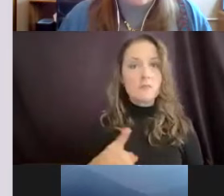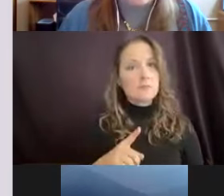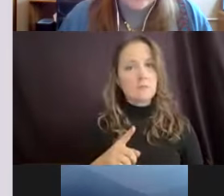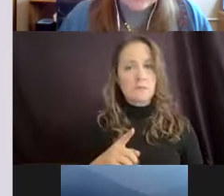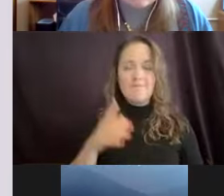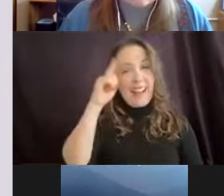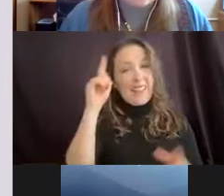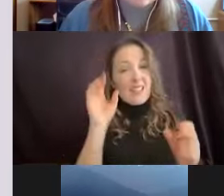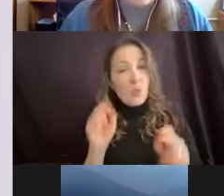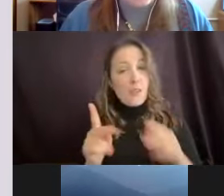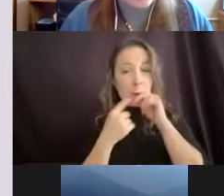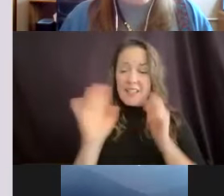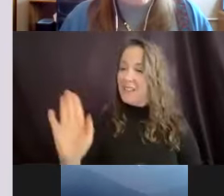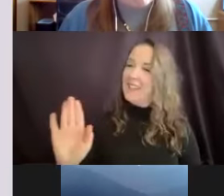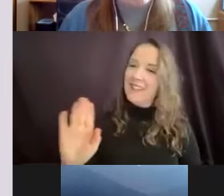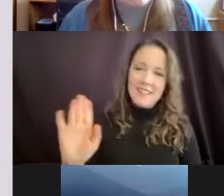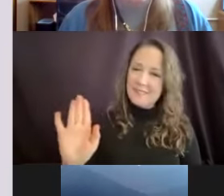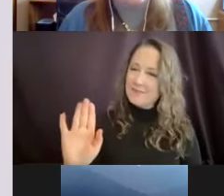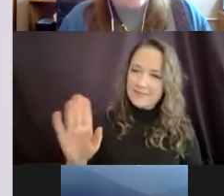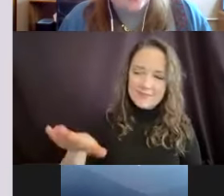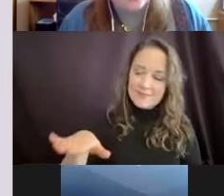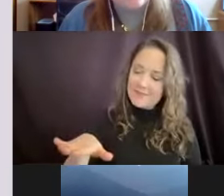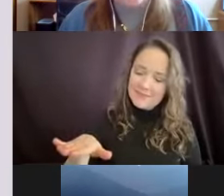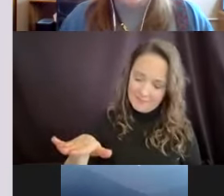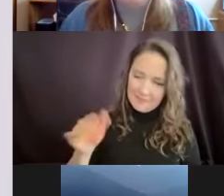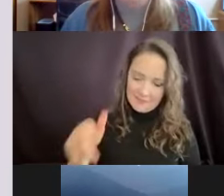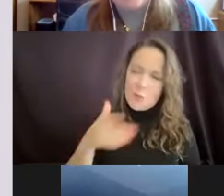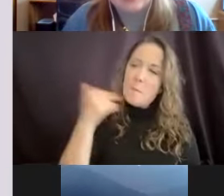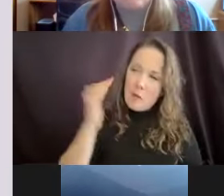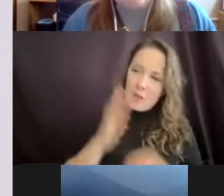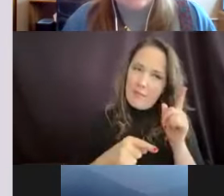I think it's okay for you to say, hey, you're better than that,